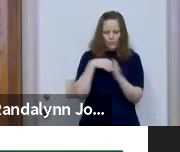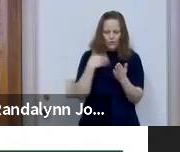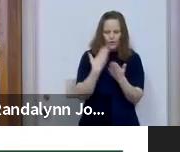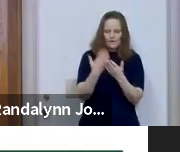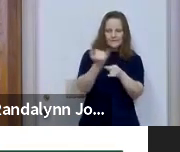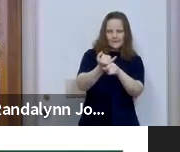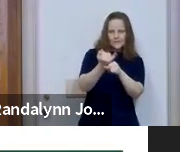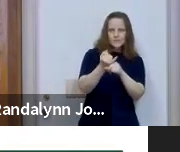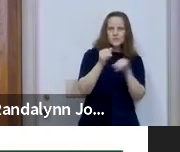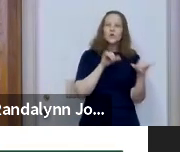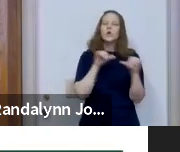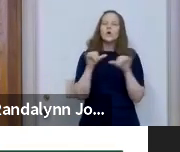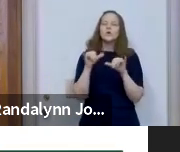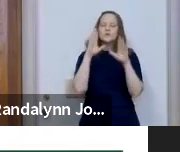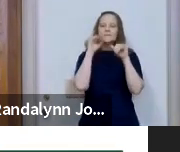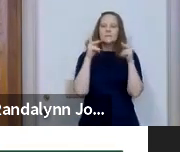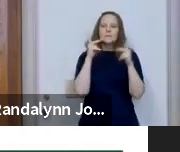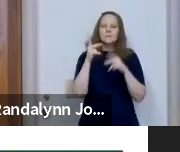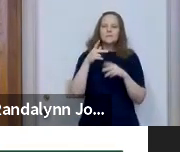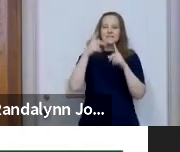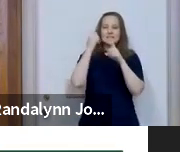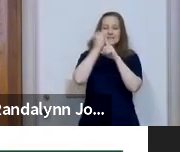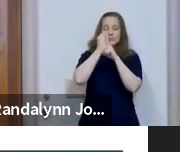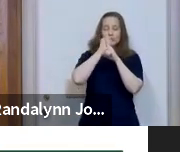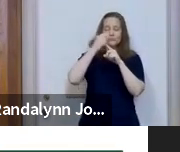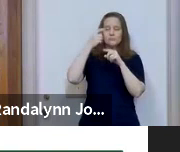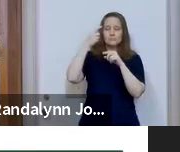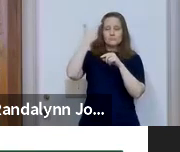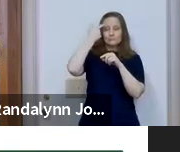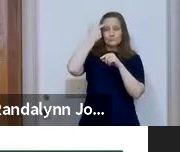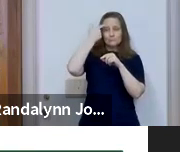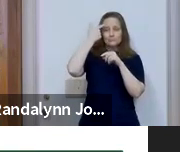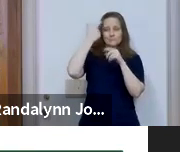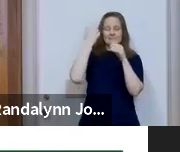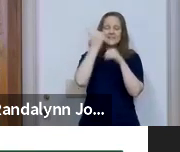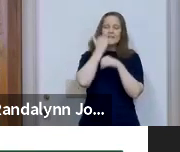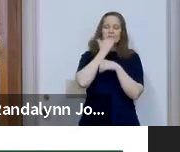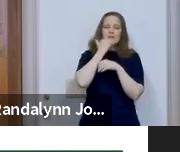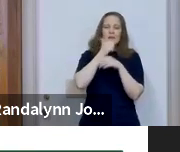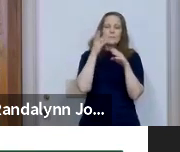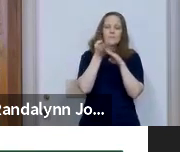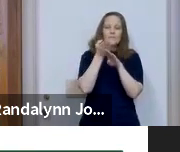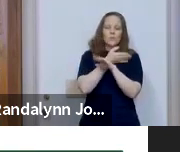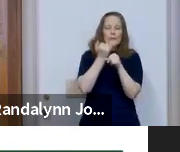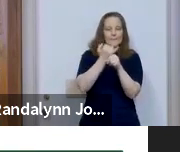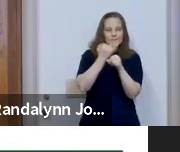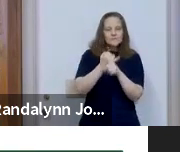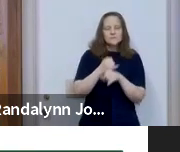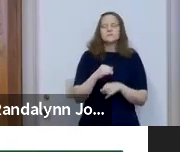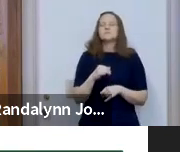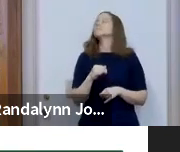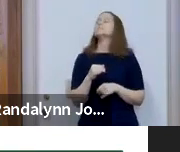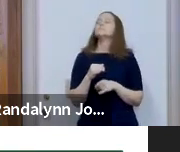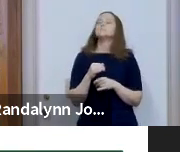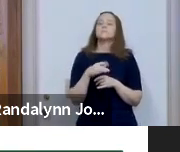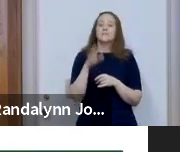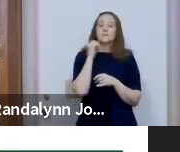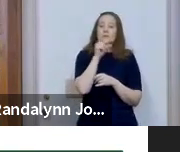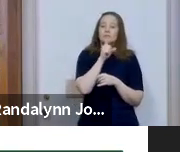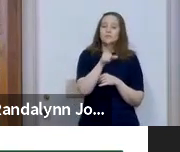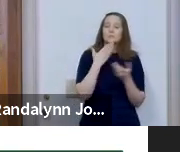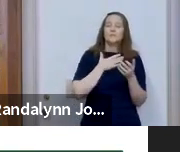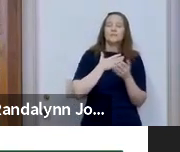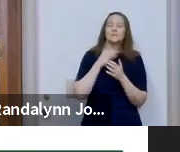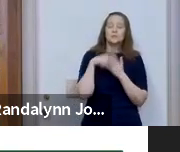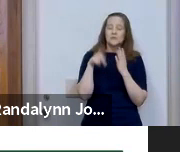also expecting folks to take their temperatures before coming to campus. If you're ever not sure about the symptoms or wondering if anything new has been added, please just check